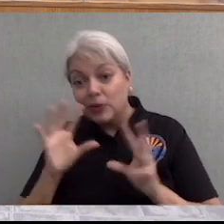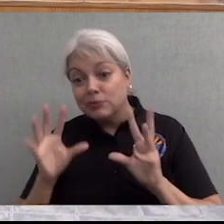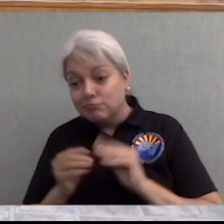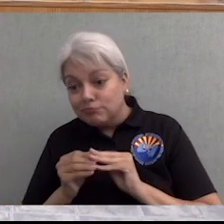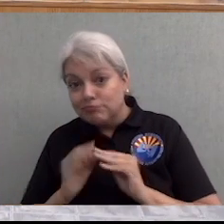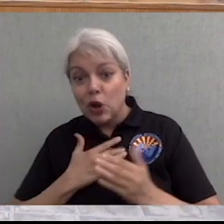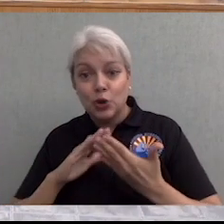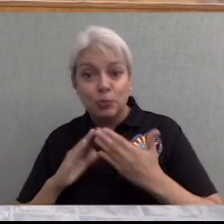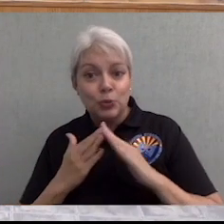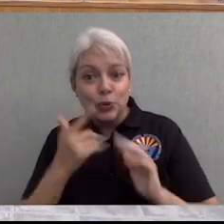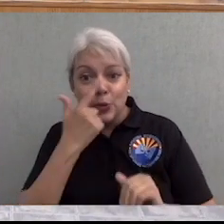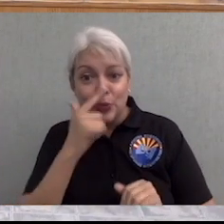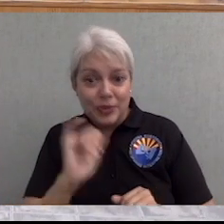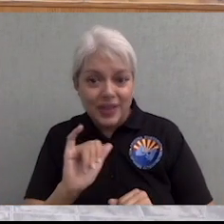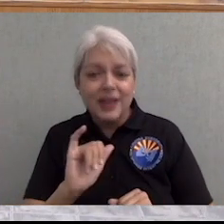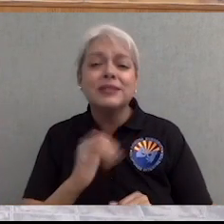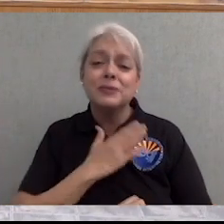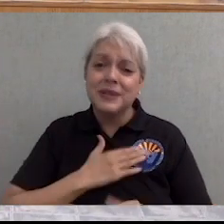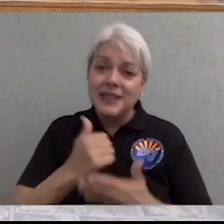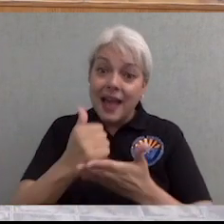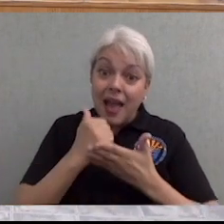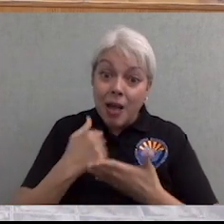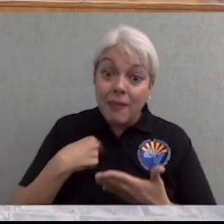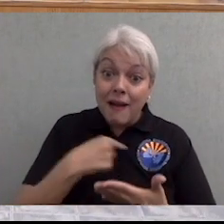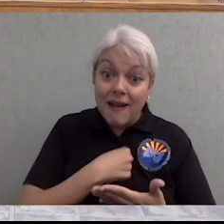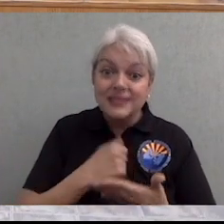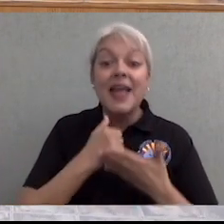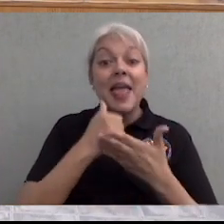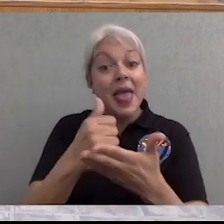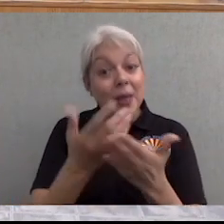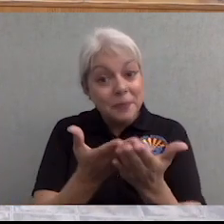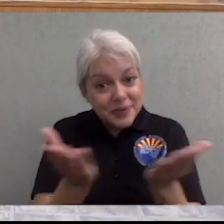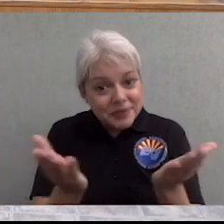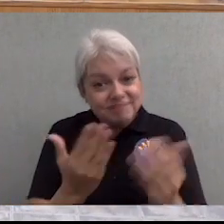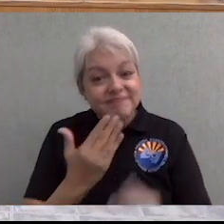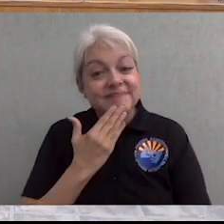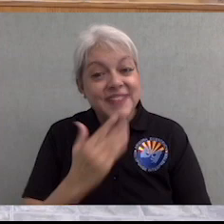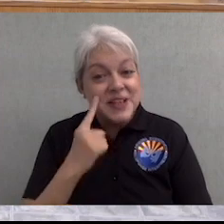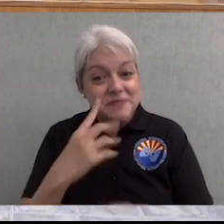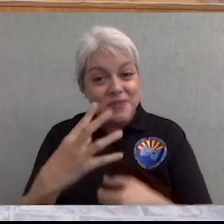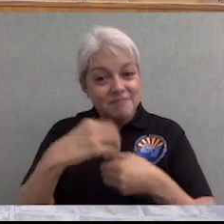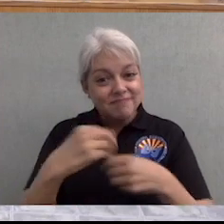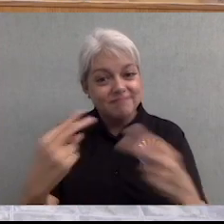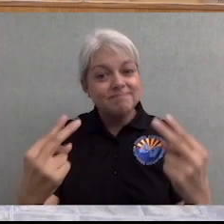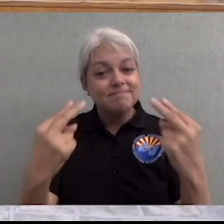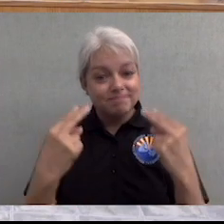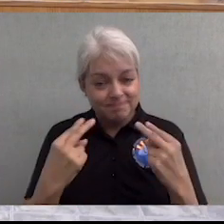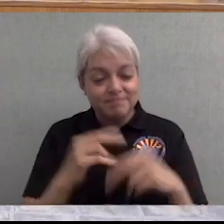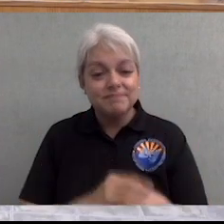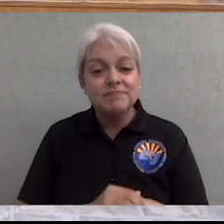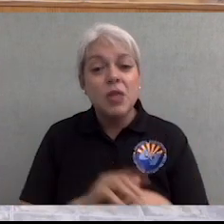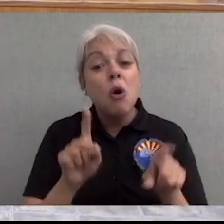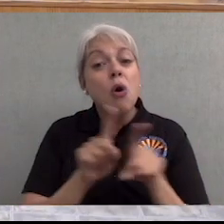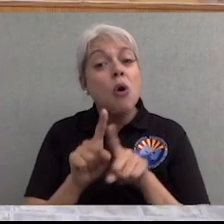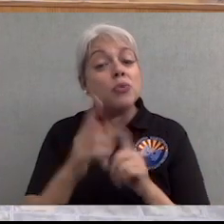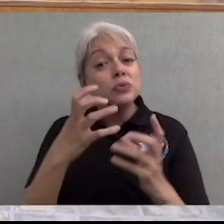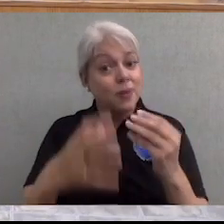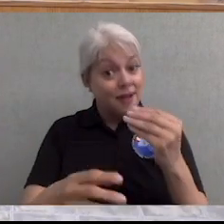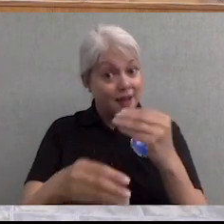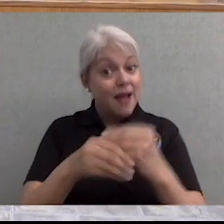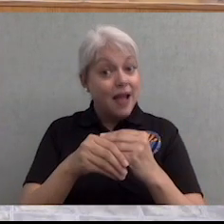to help you. And we thank you very much for participating. I did want to add one more item and one more feature that you will